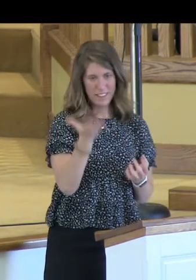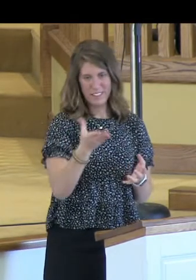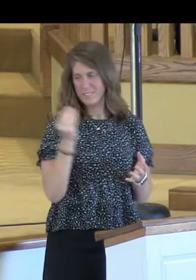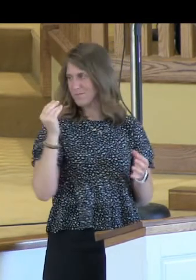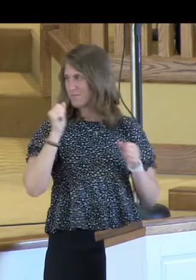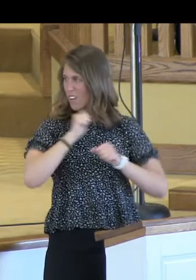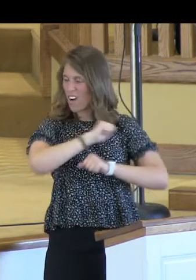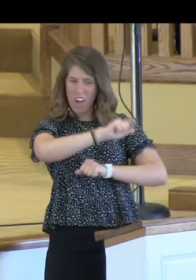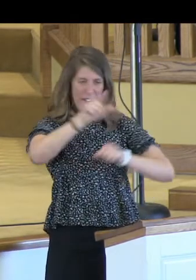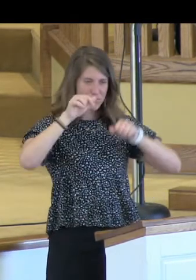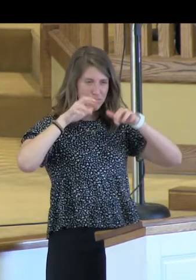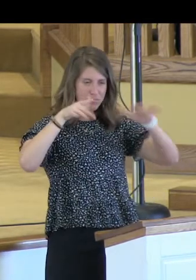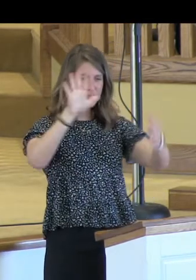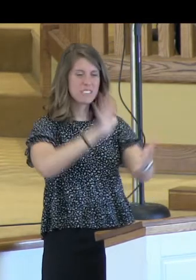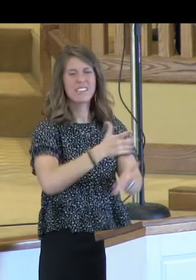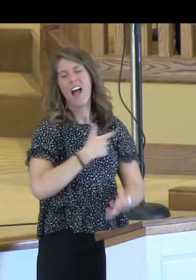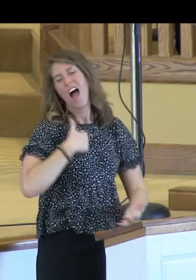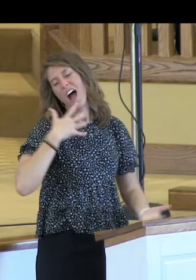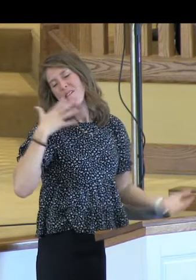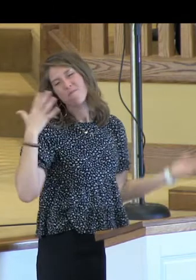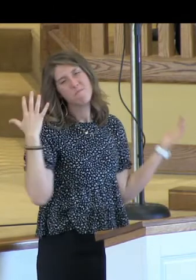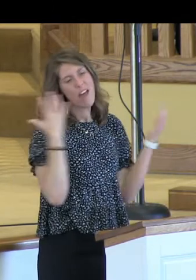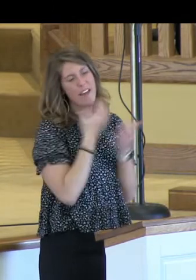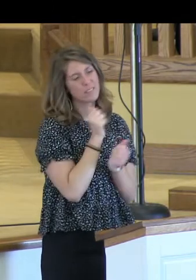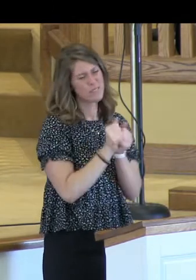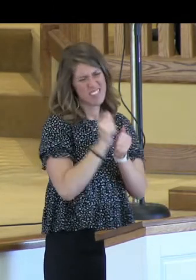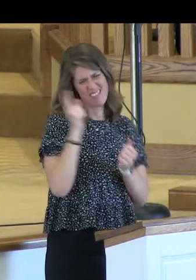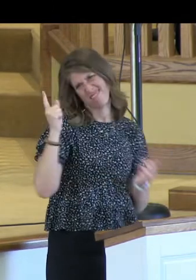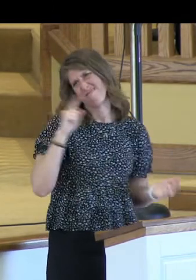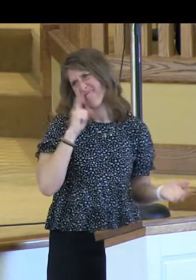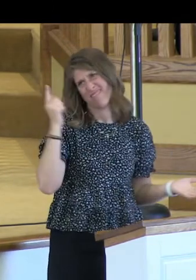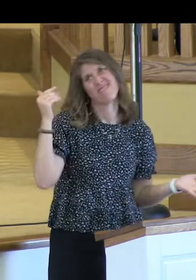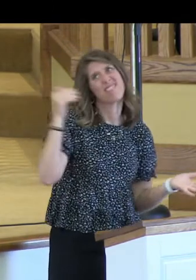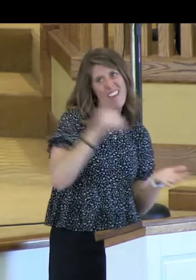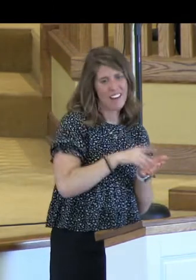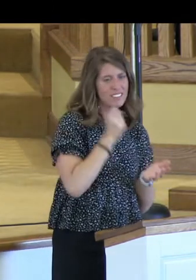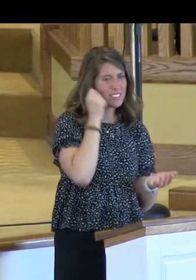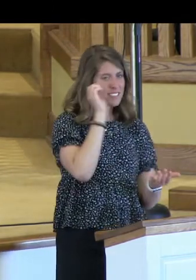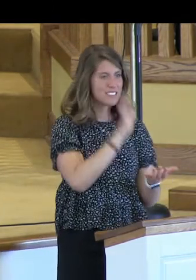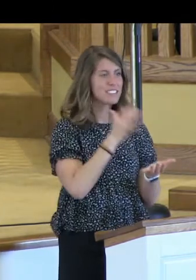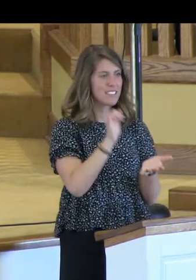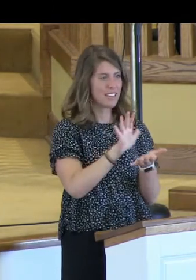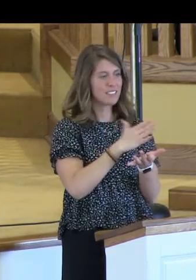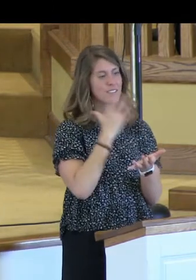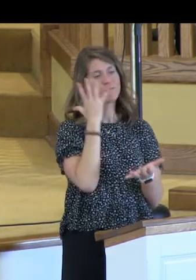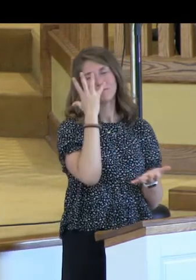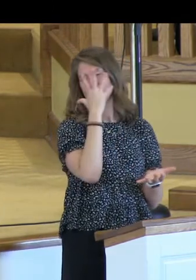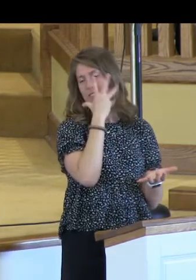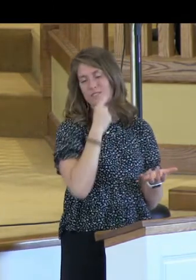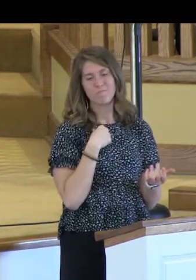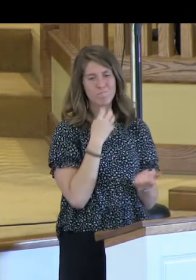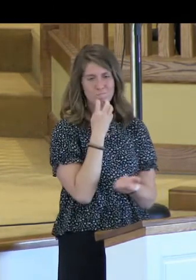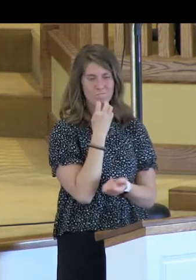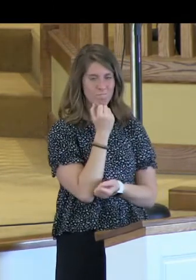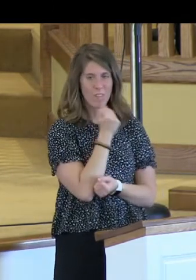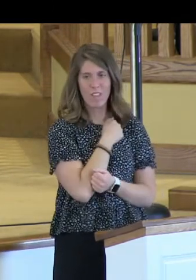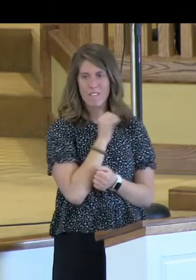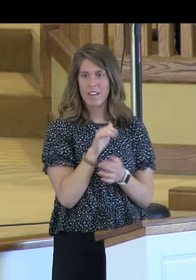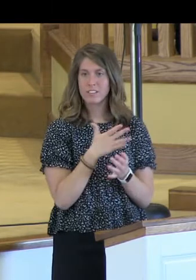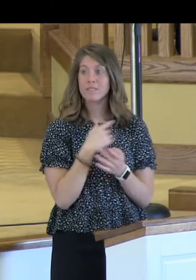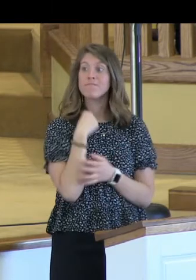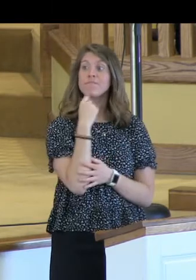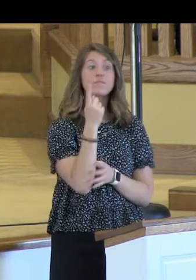crowd singing "I'm Amazed." About 1,000 teenagers singing that song. Bro, it's beautiful, beautiful. I'm telling you,